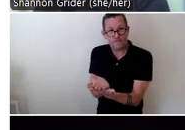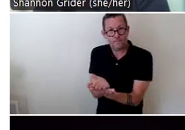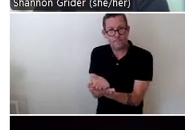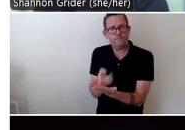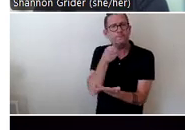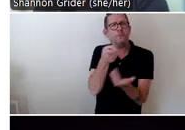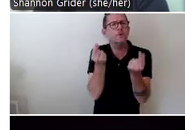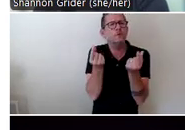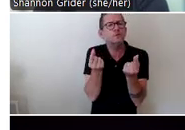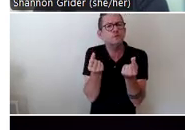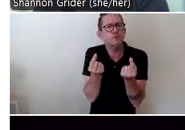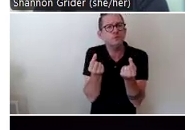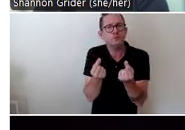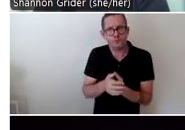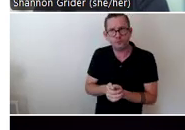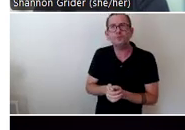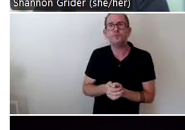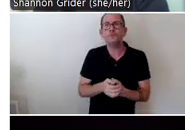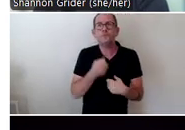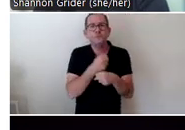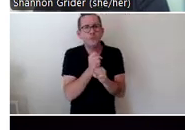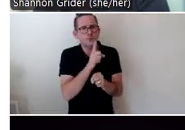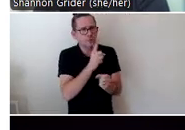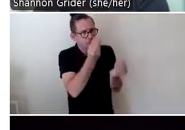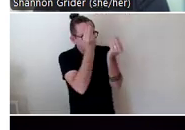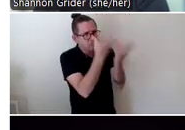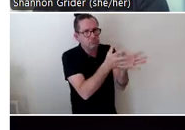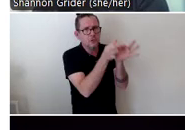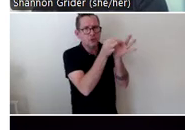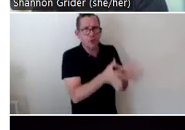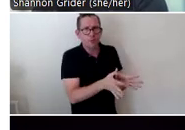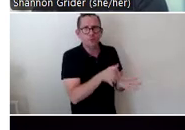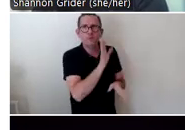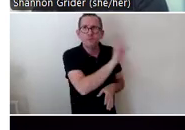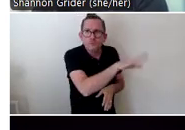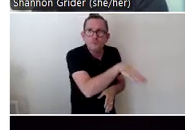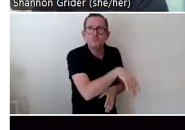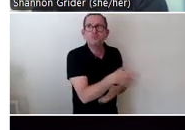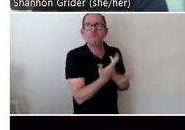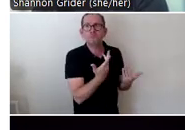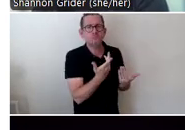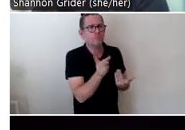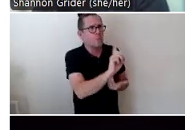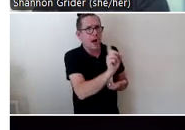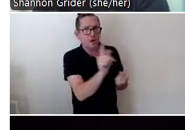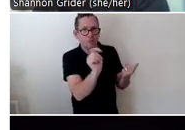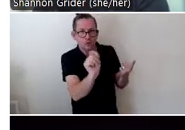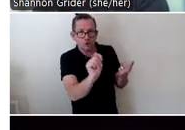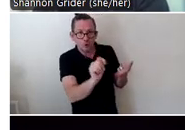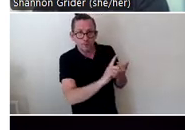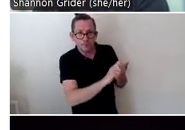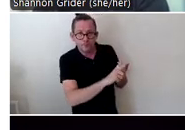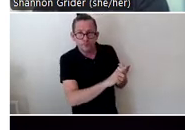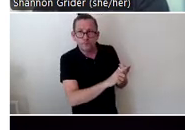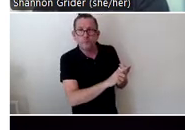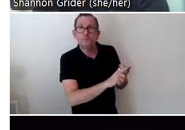All right. If you have acquired an interpreter for the appointment, what do you do when that interpreter arrives? Make sure that